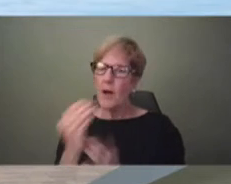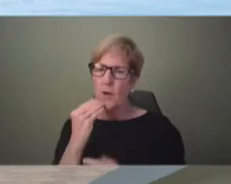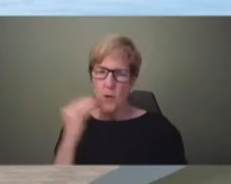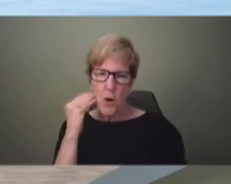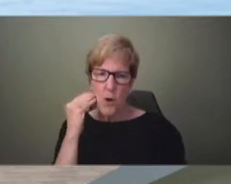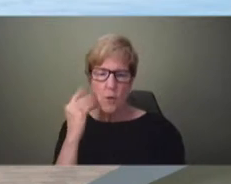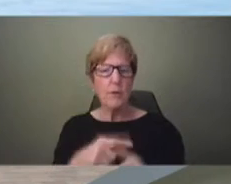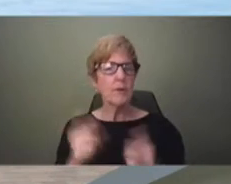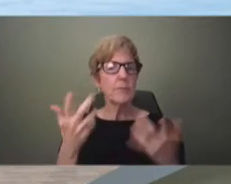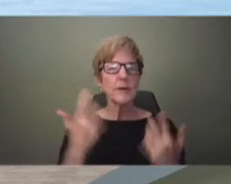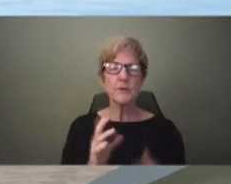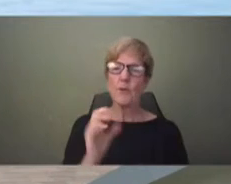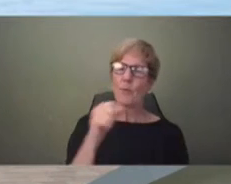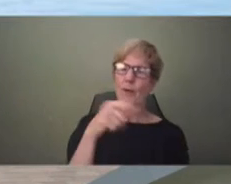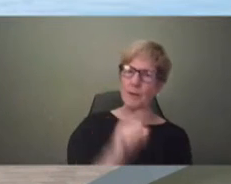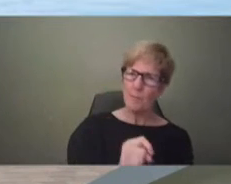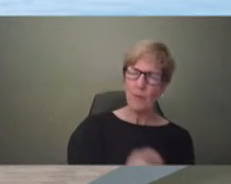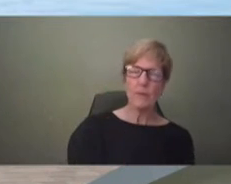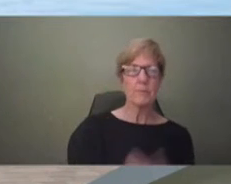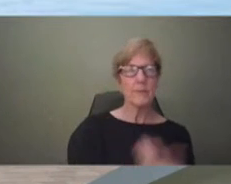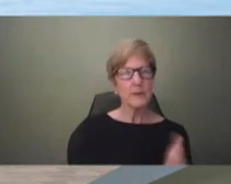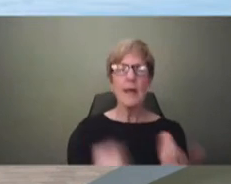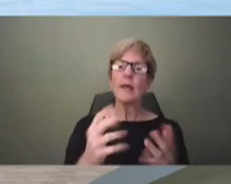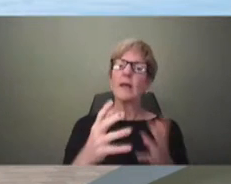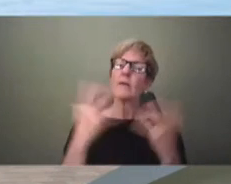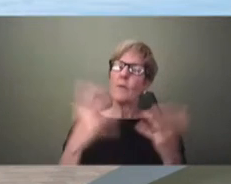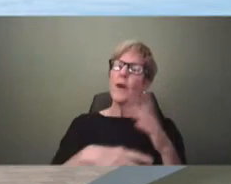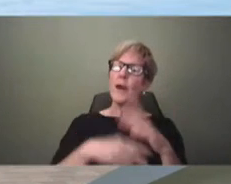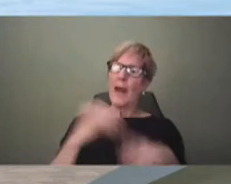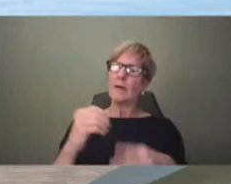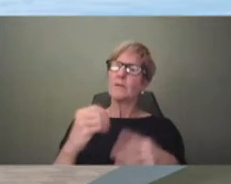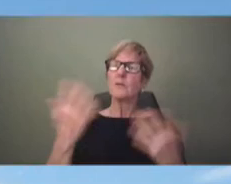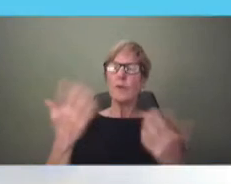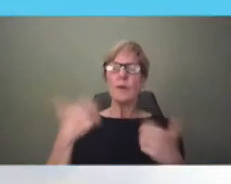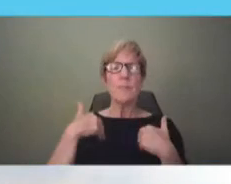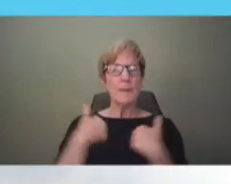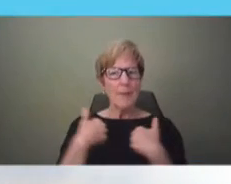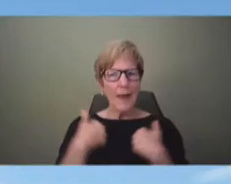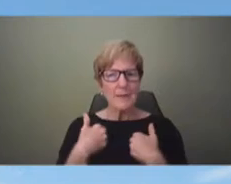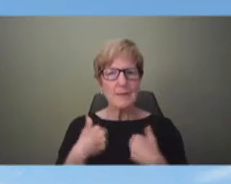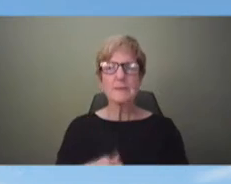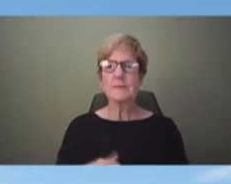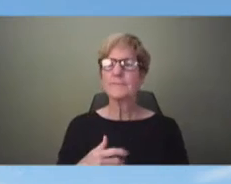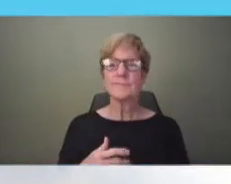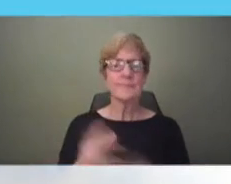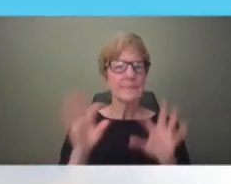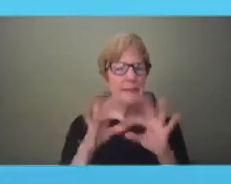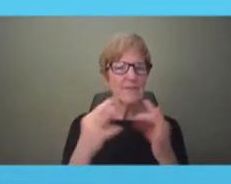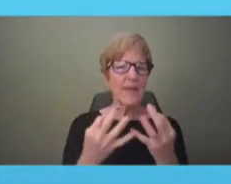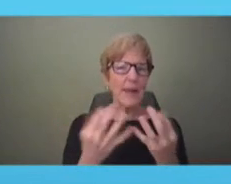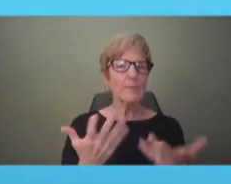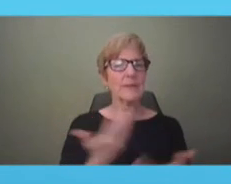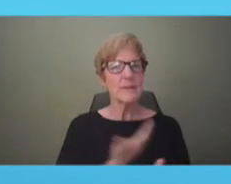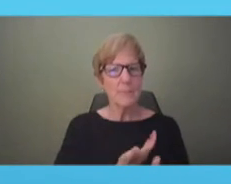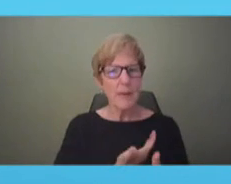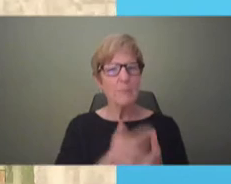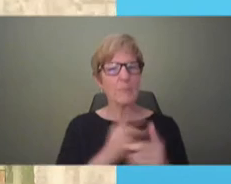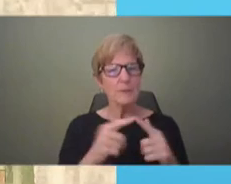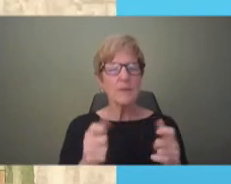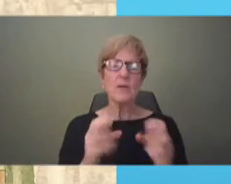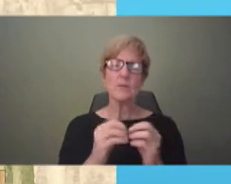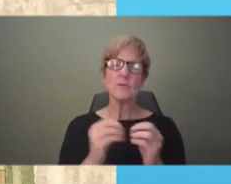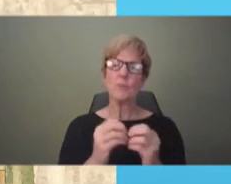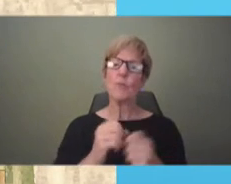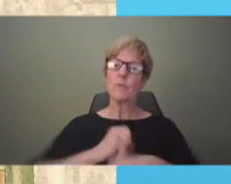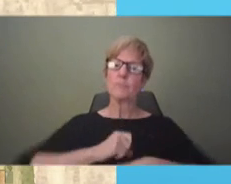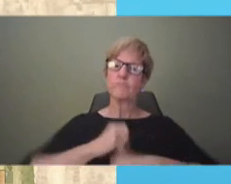traditional apartment they want to have an outdoor area they may have pets um they may be families so it gives them a little more room